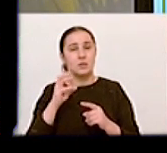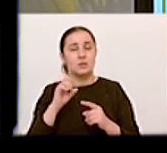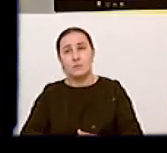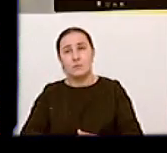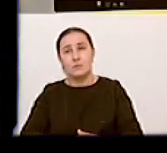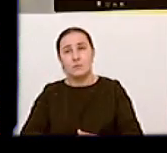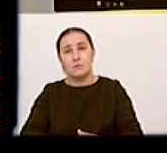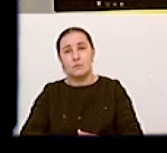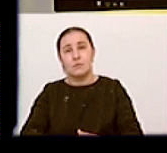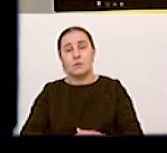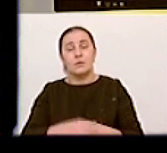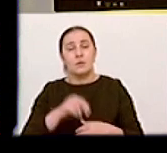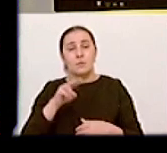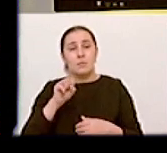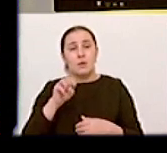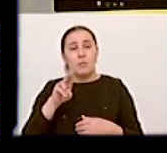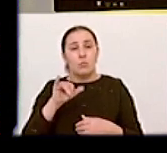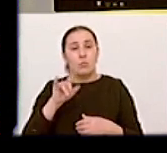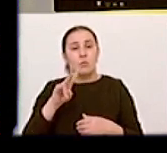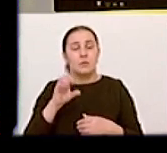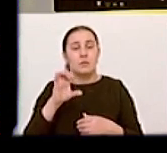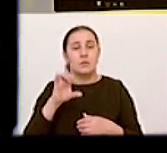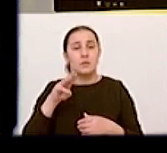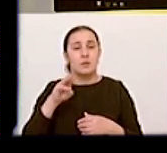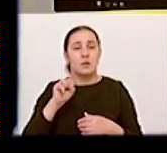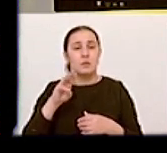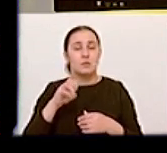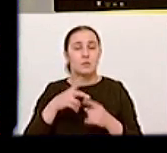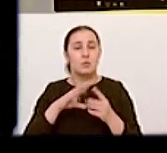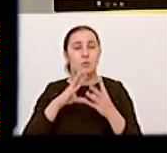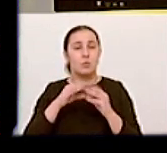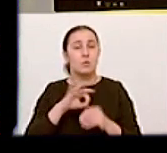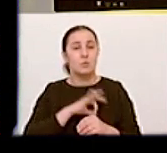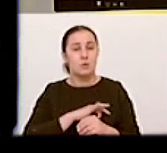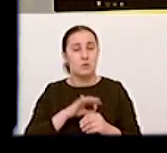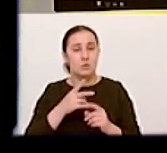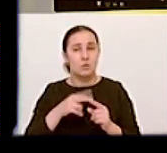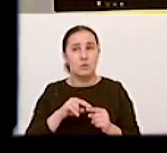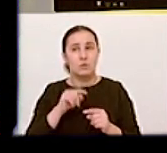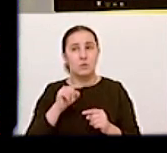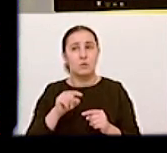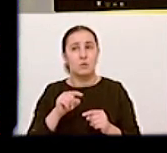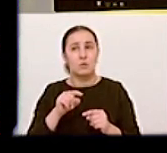hisoblanadi. Populyatsion statistik usulini qo'llash orqali